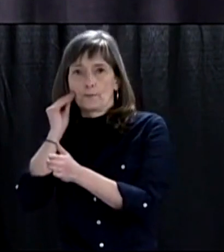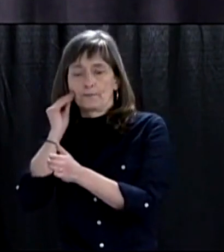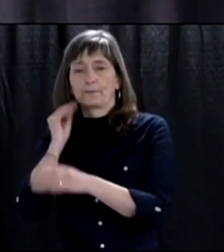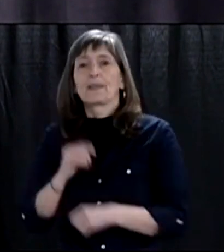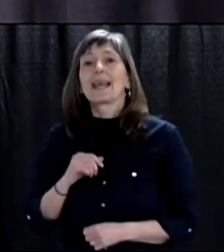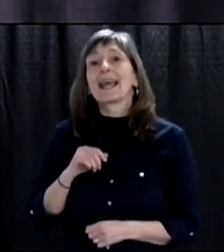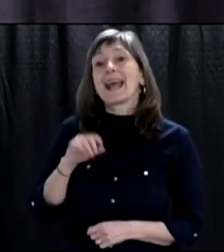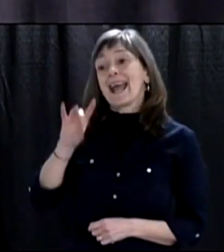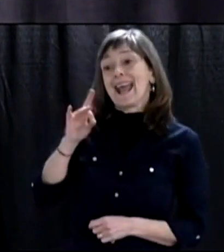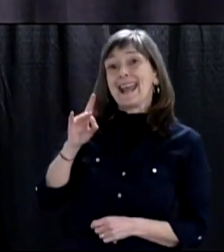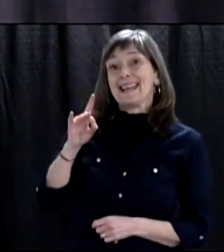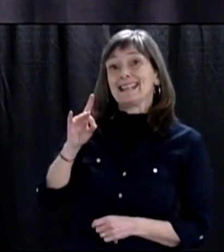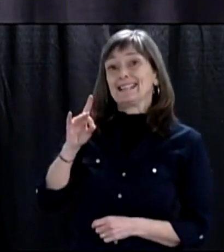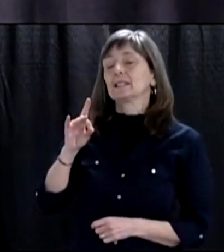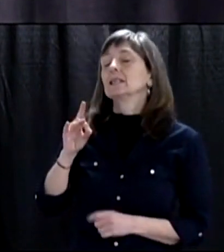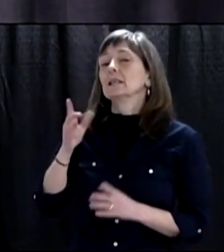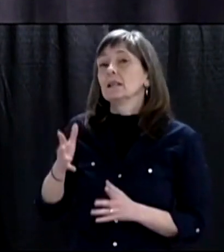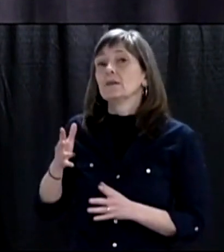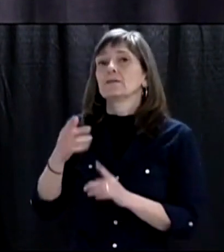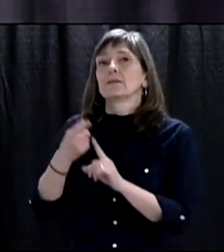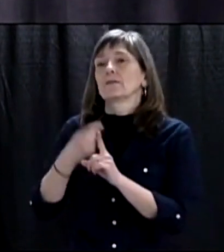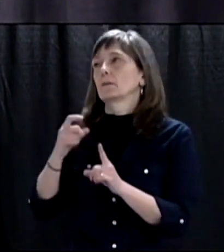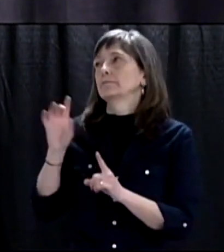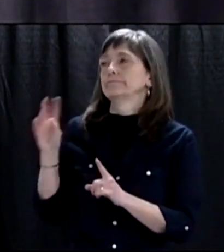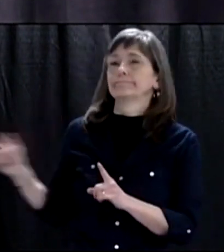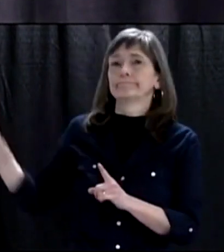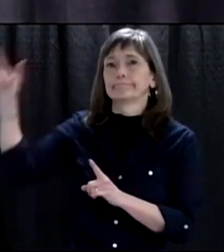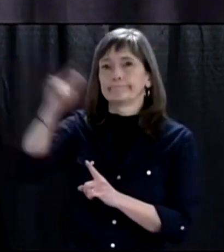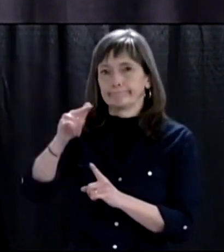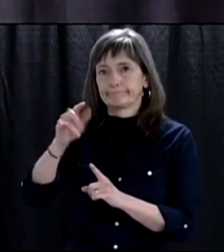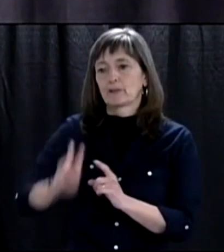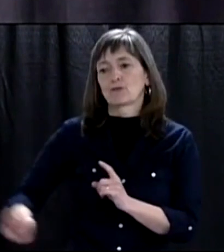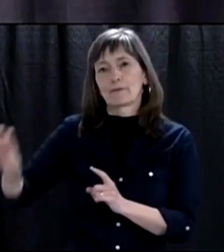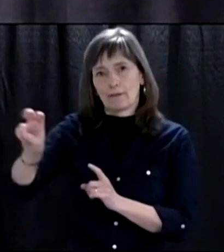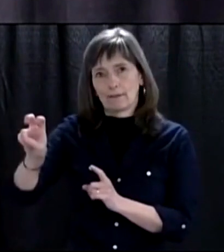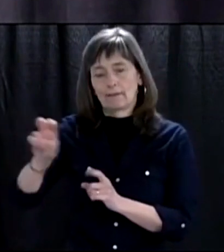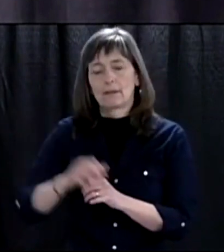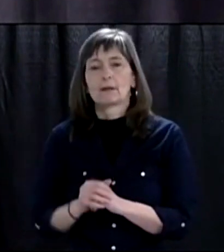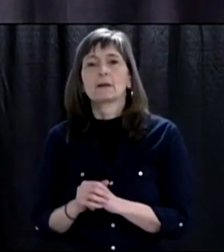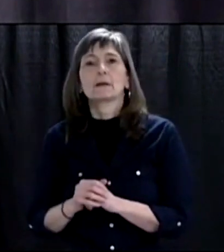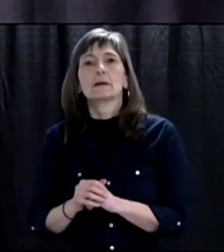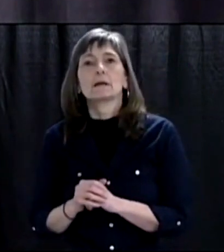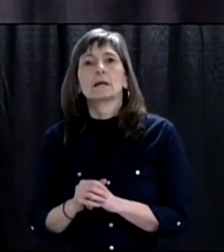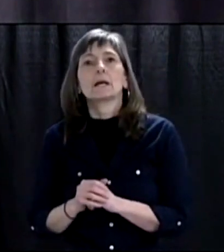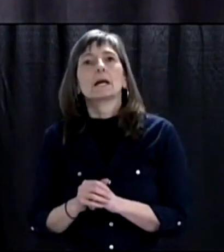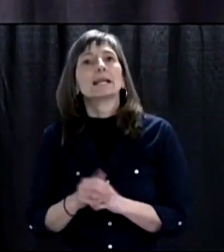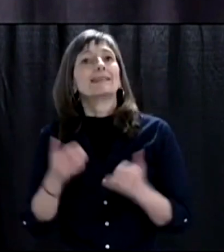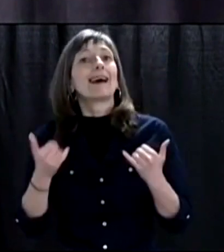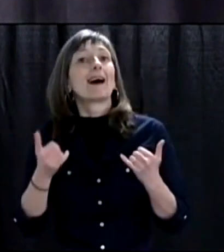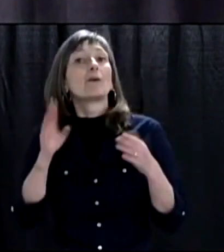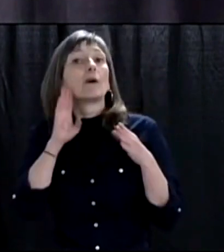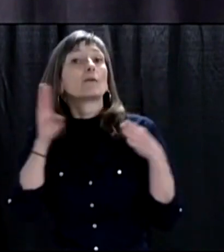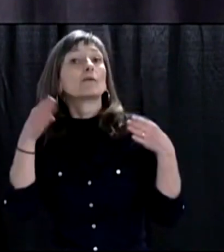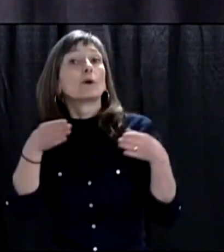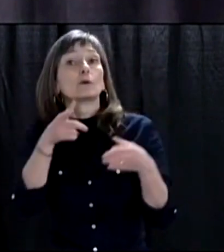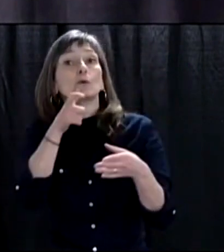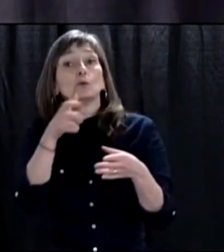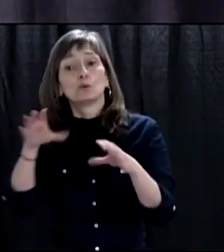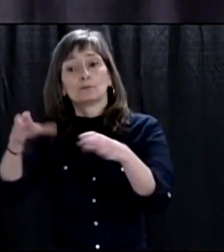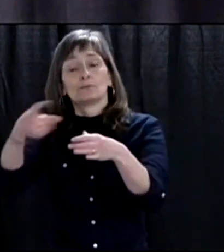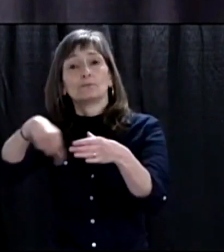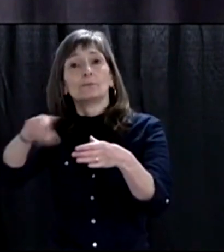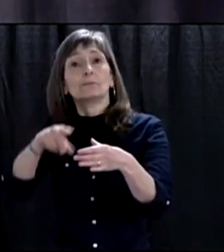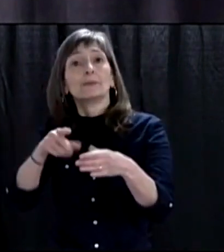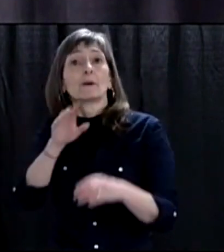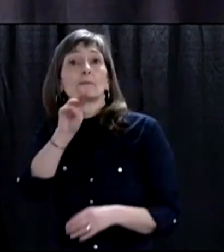travel related and the remainder are under investigation. I want to speak now to those who attended the Caul's funeral home in St. John's